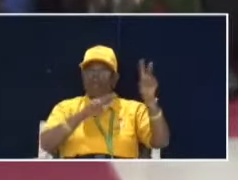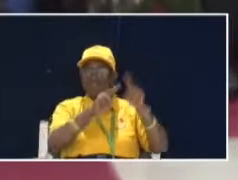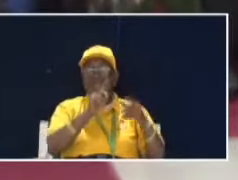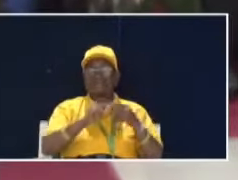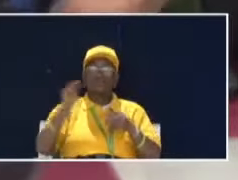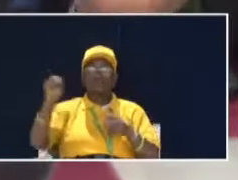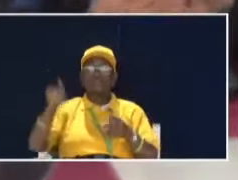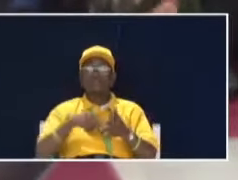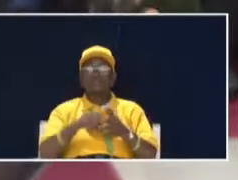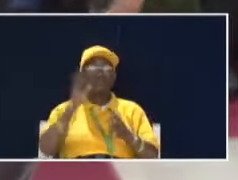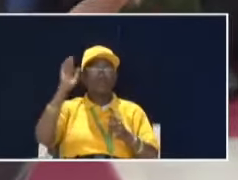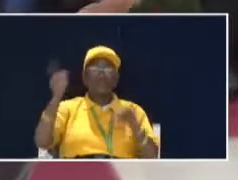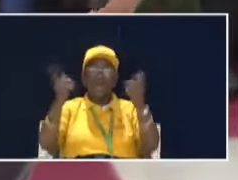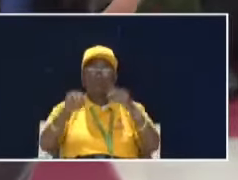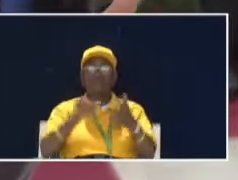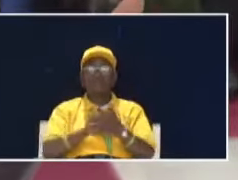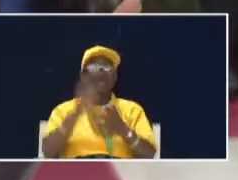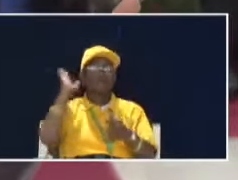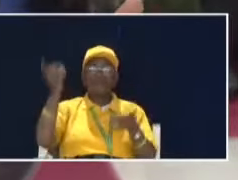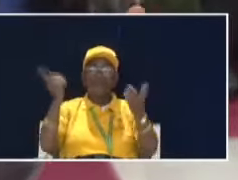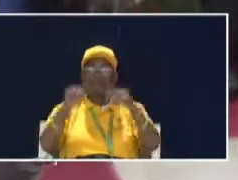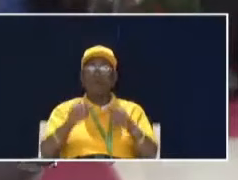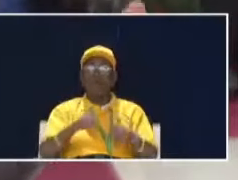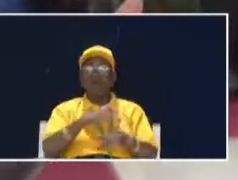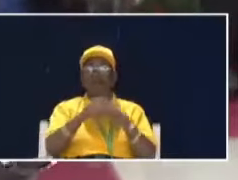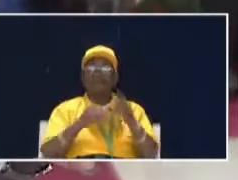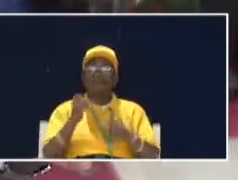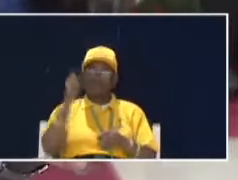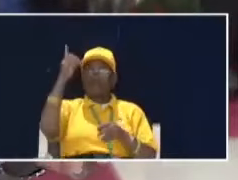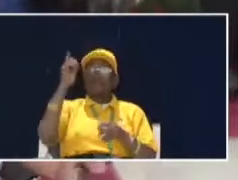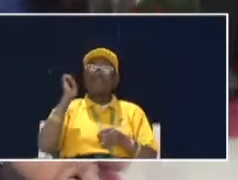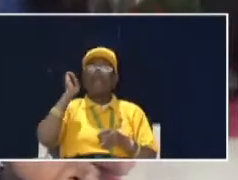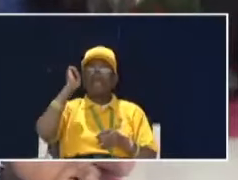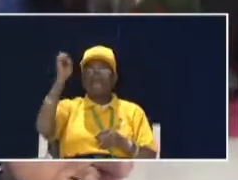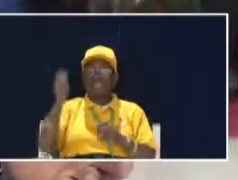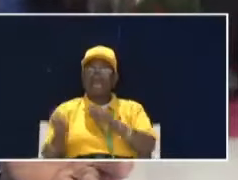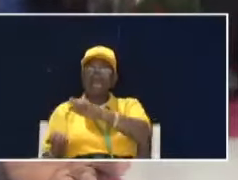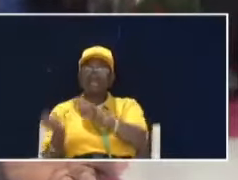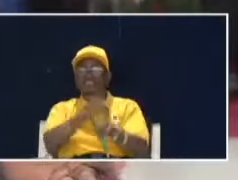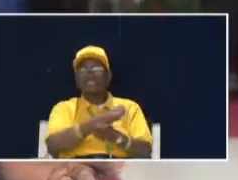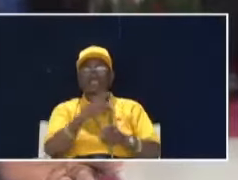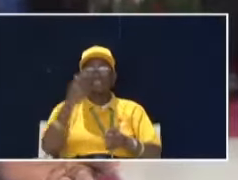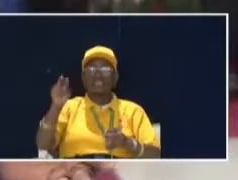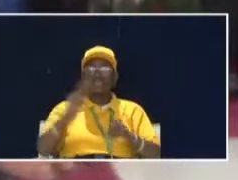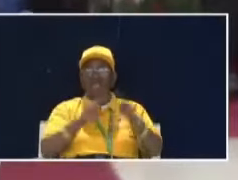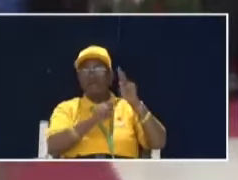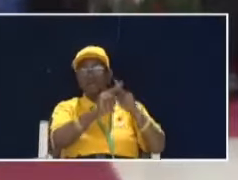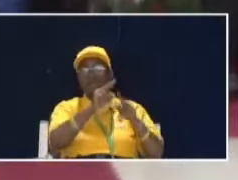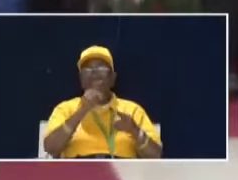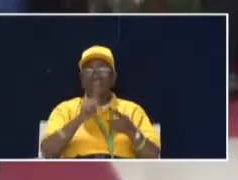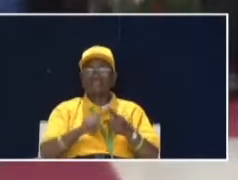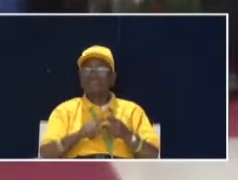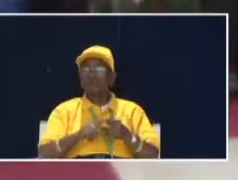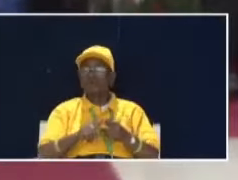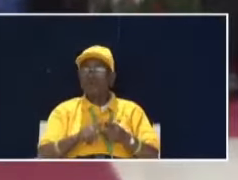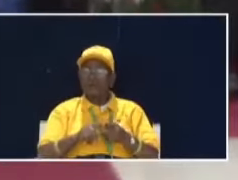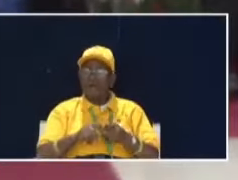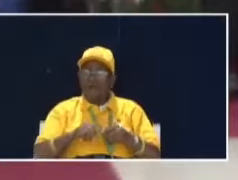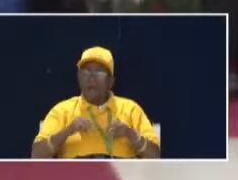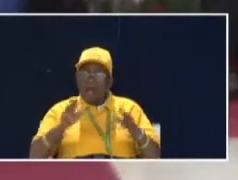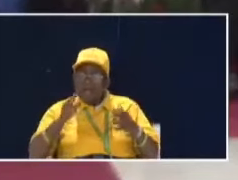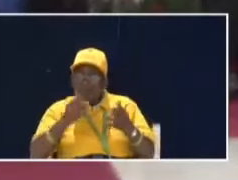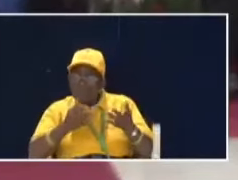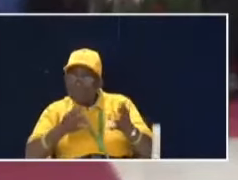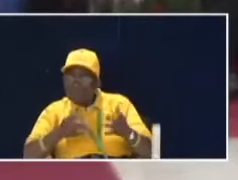happen. And then all of a sudden, he changed the prophecies to, hey,